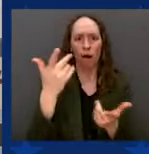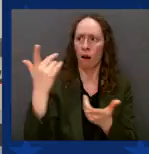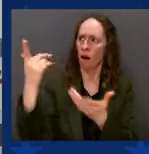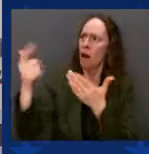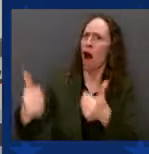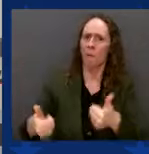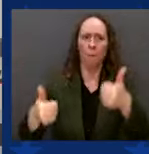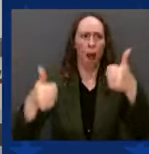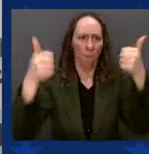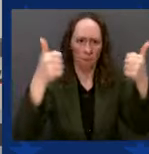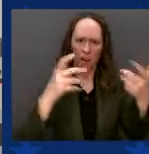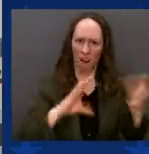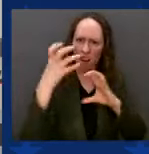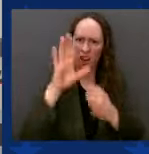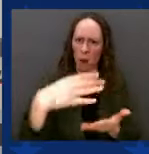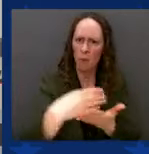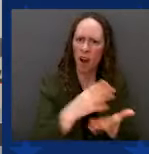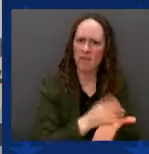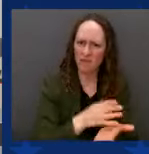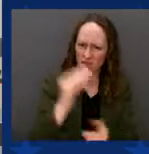health care costs that are